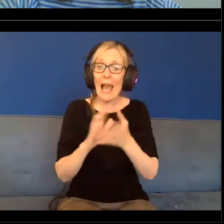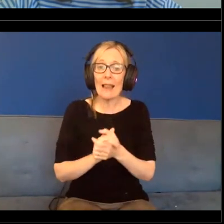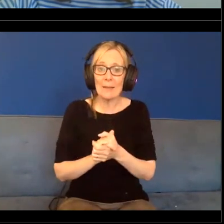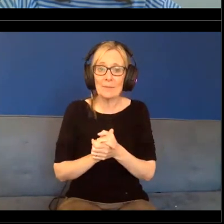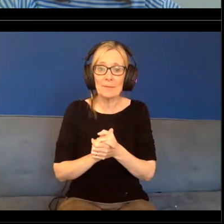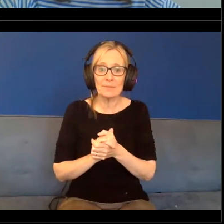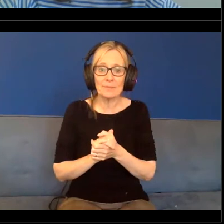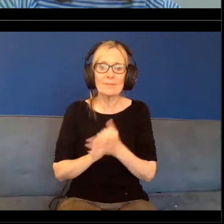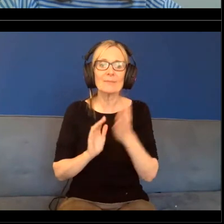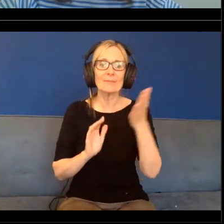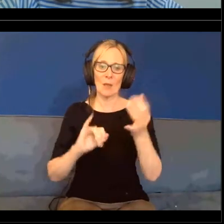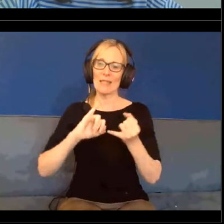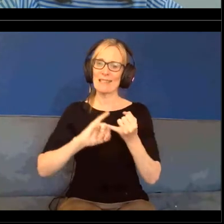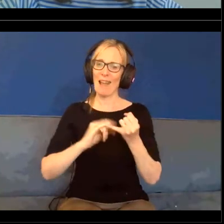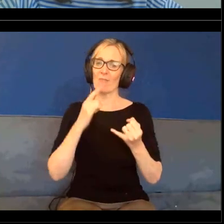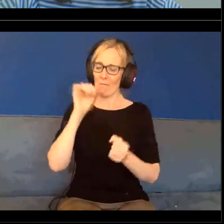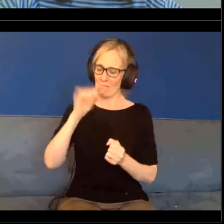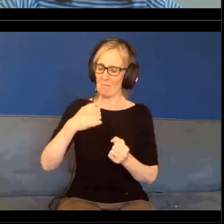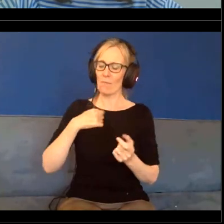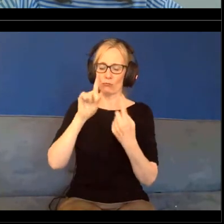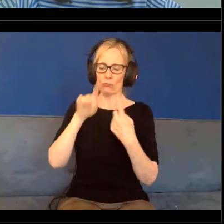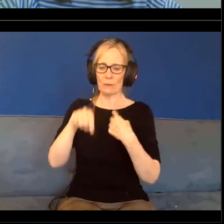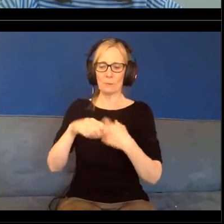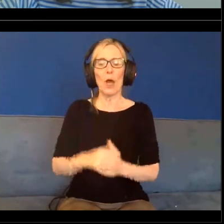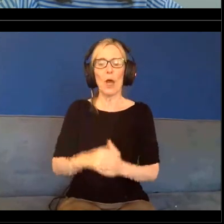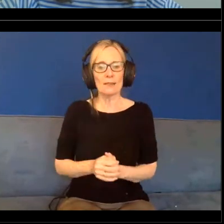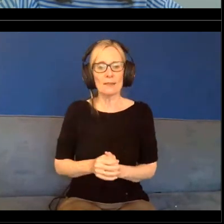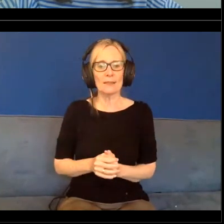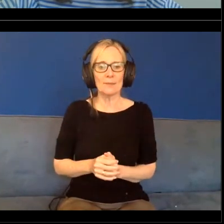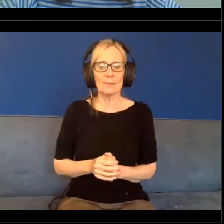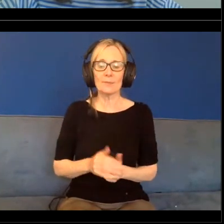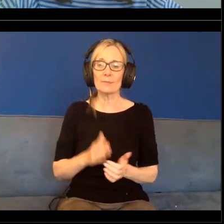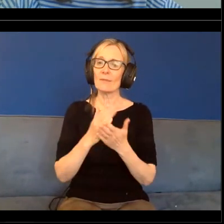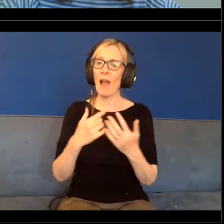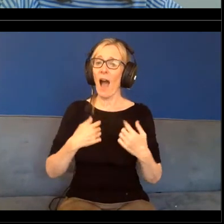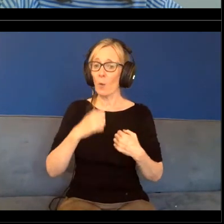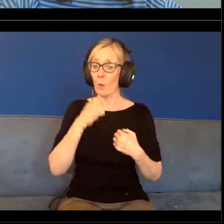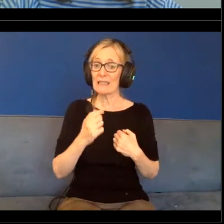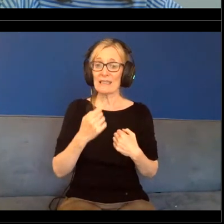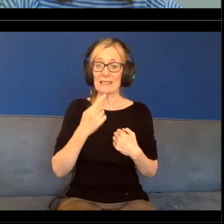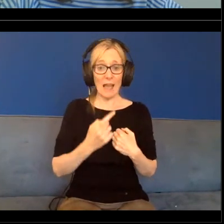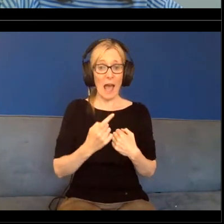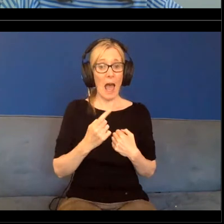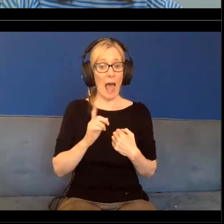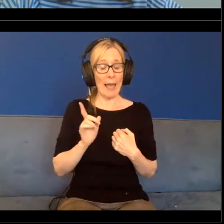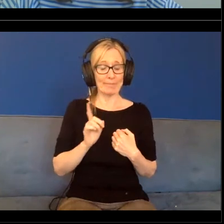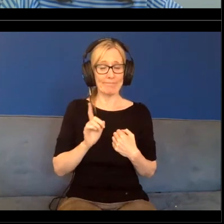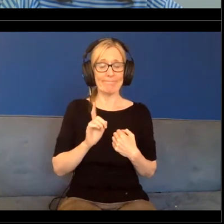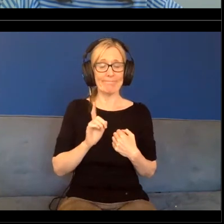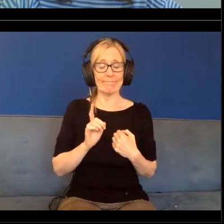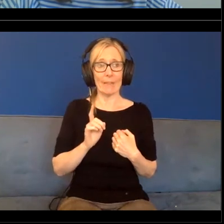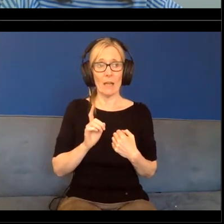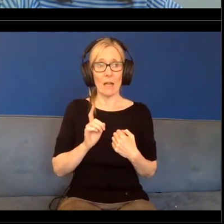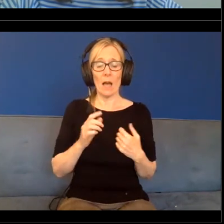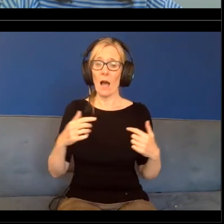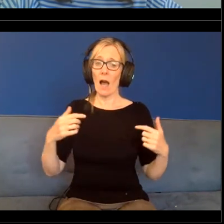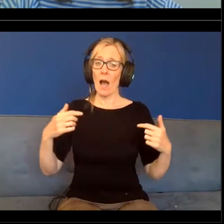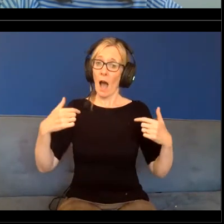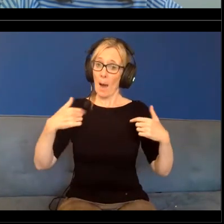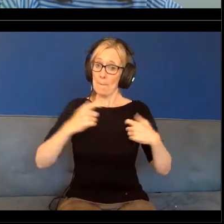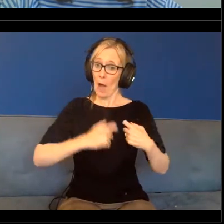absolutely. So I think one of the things that I'll point out from the very beginning is that I personally come from